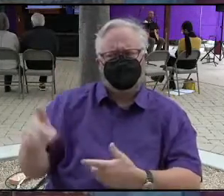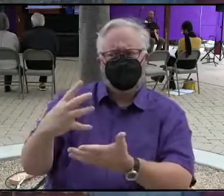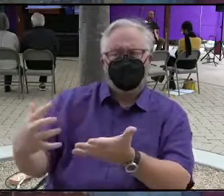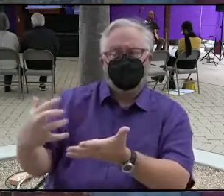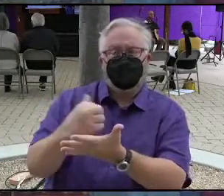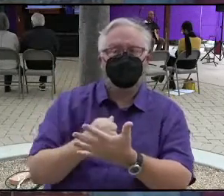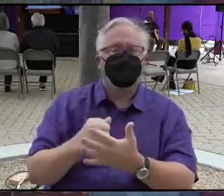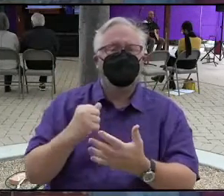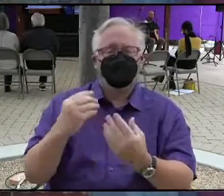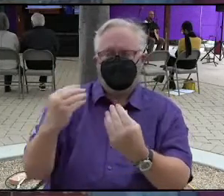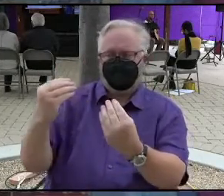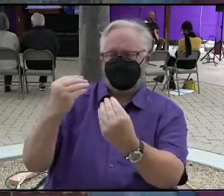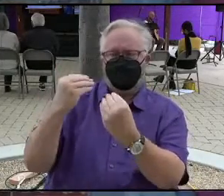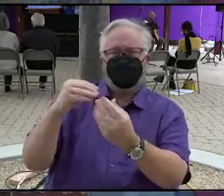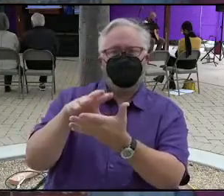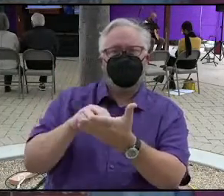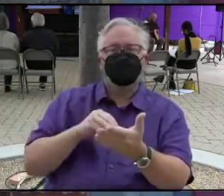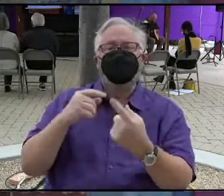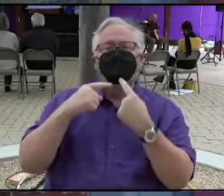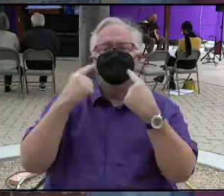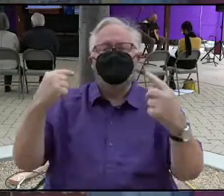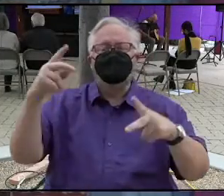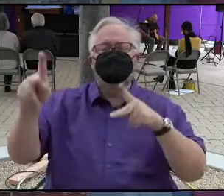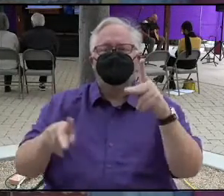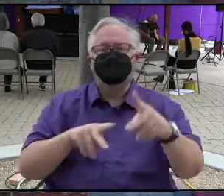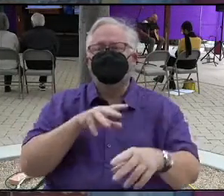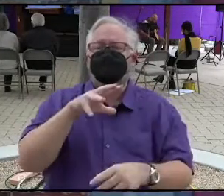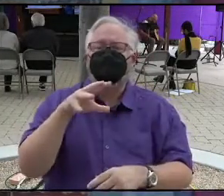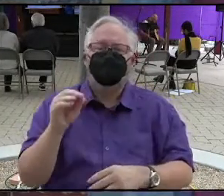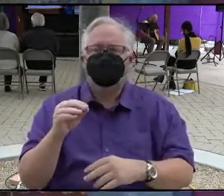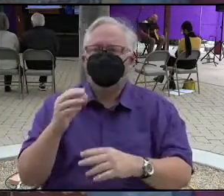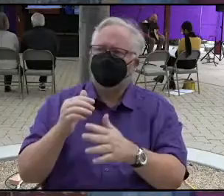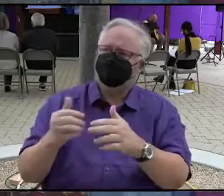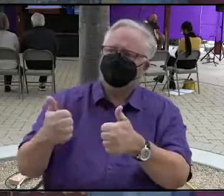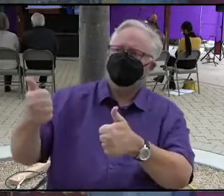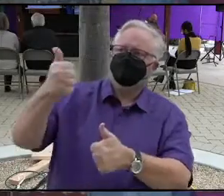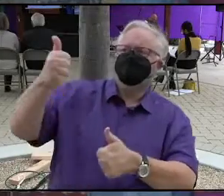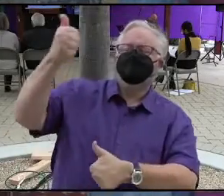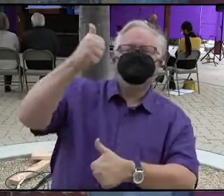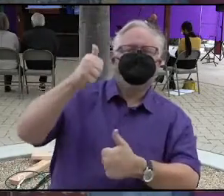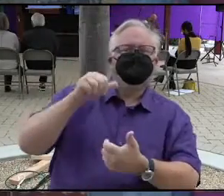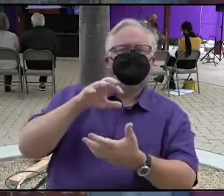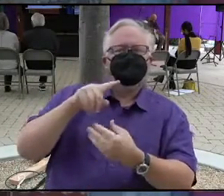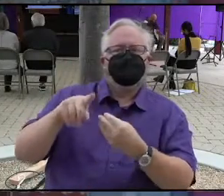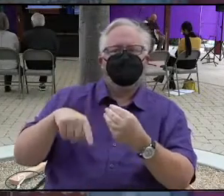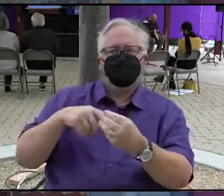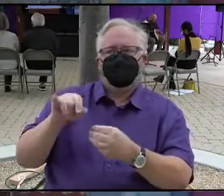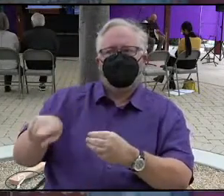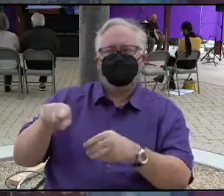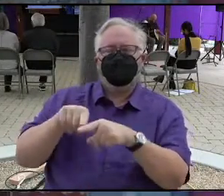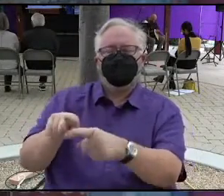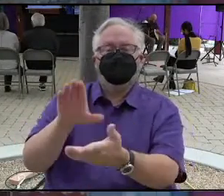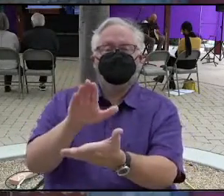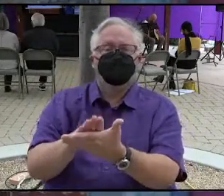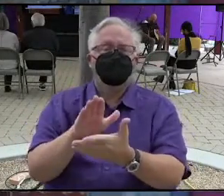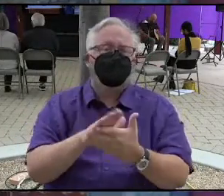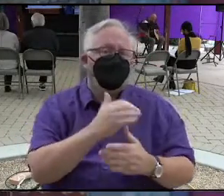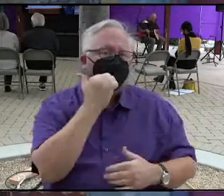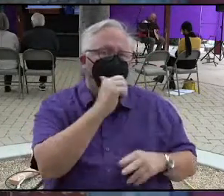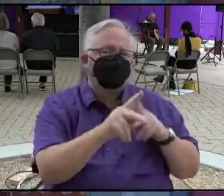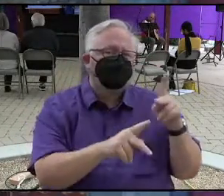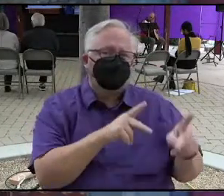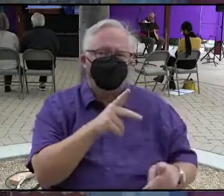elites and famous people of American society in school. The rough lives of average people rarely make it into our